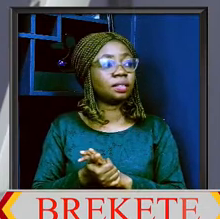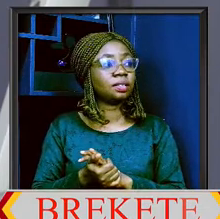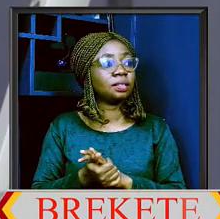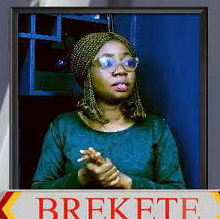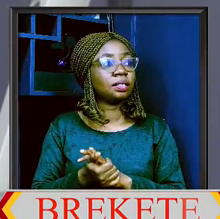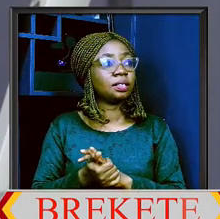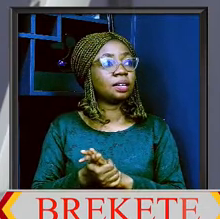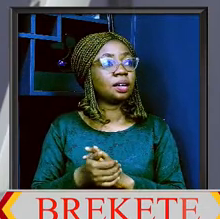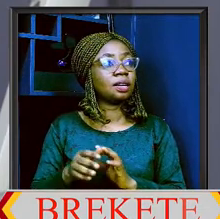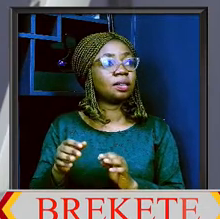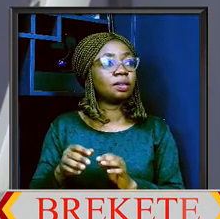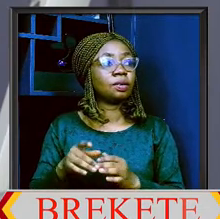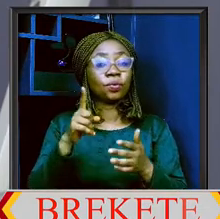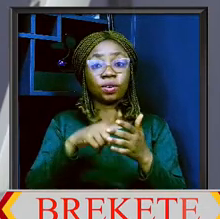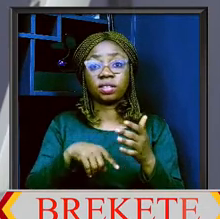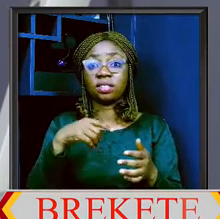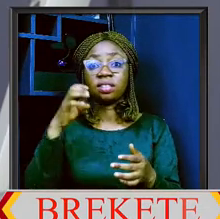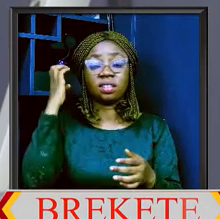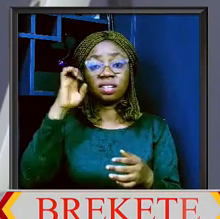now our